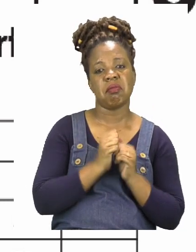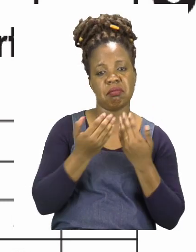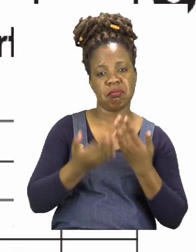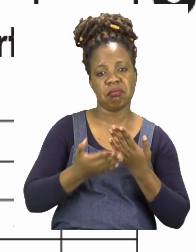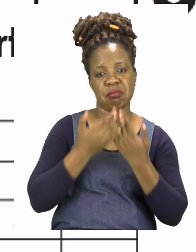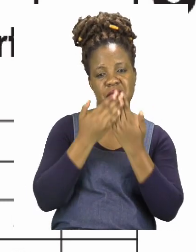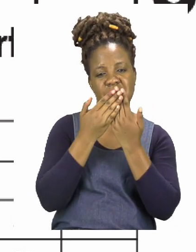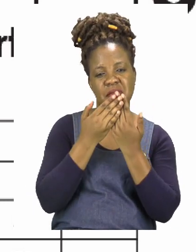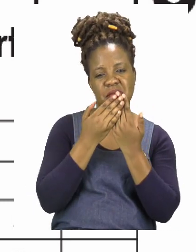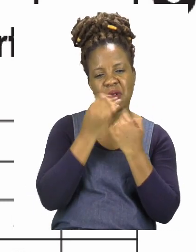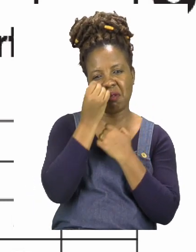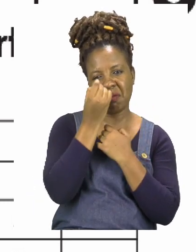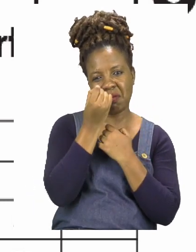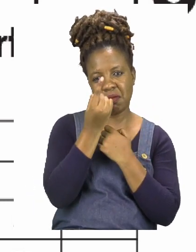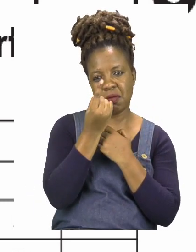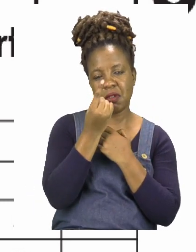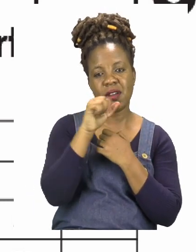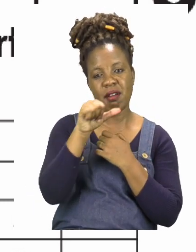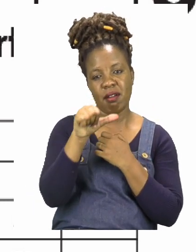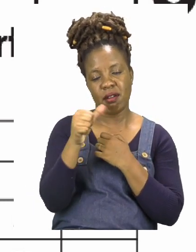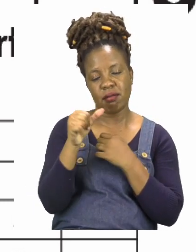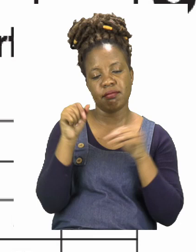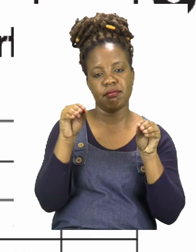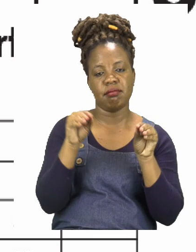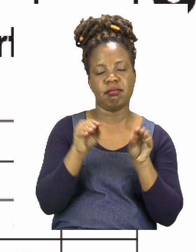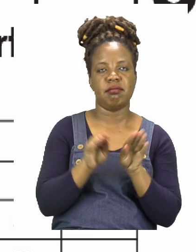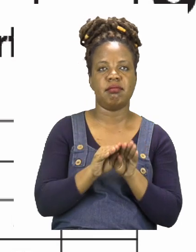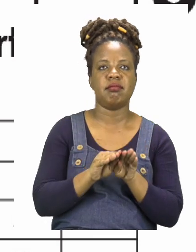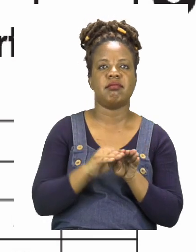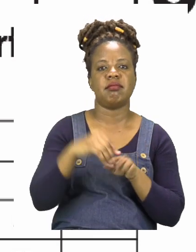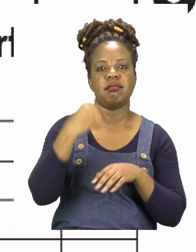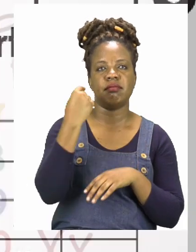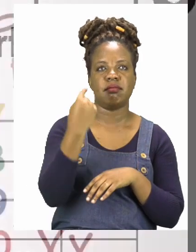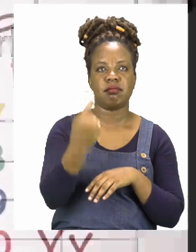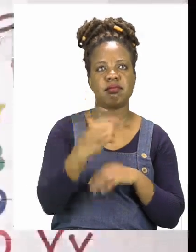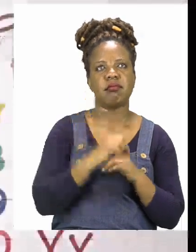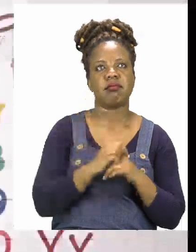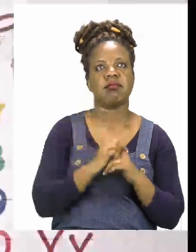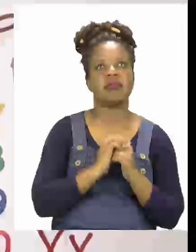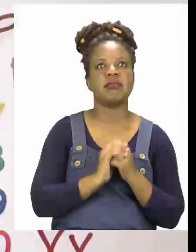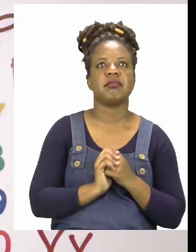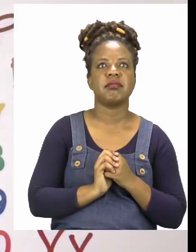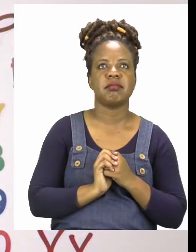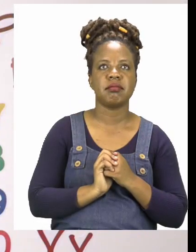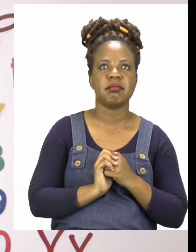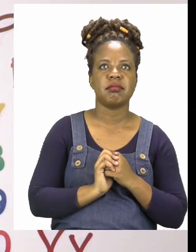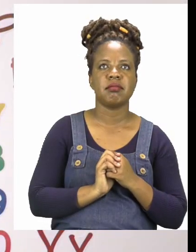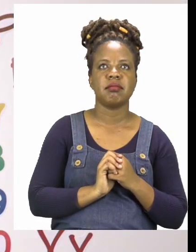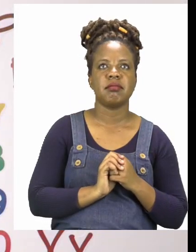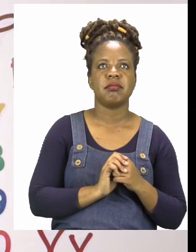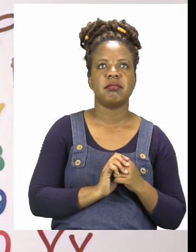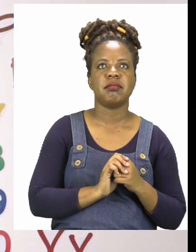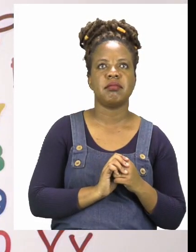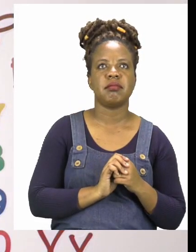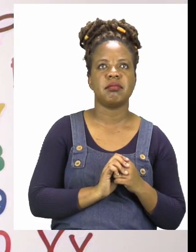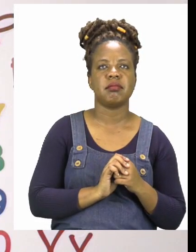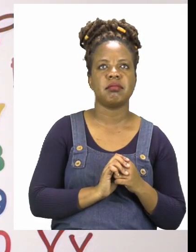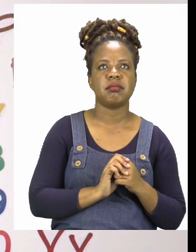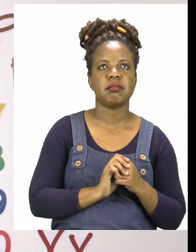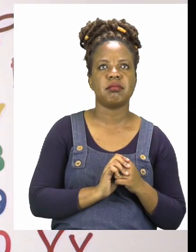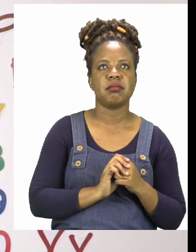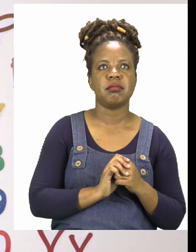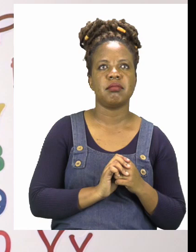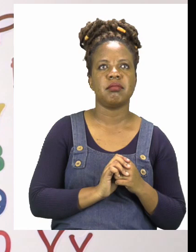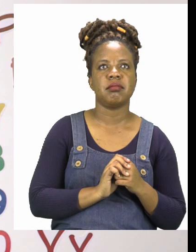by yourself. So let's take a look at the board. So the numbers that we're going to do are not that many.